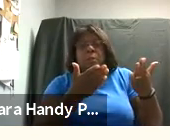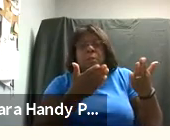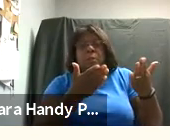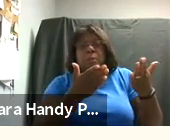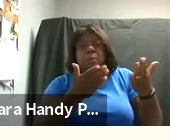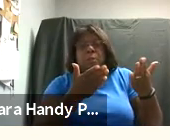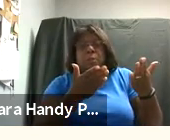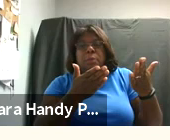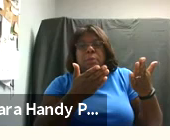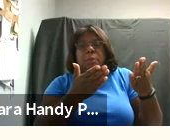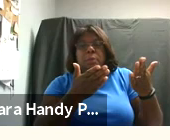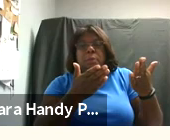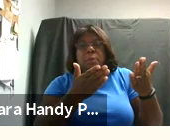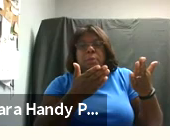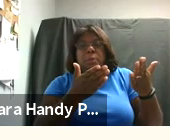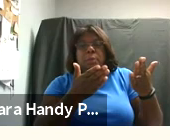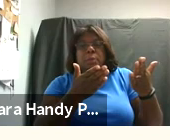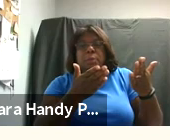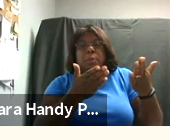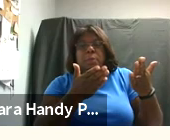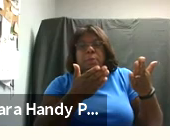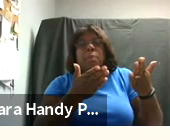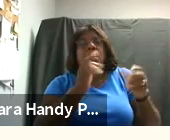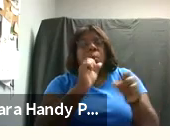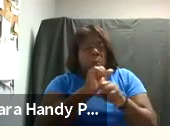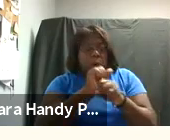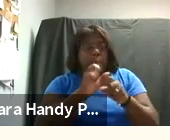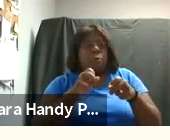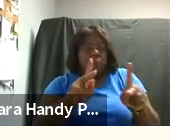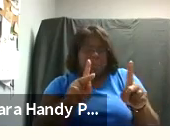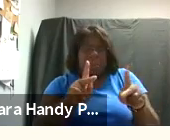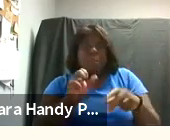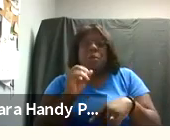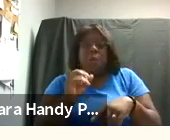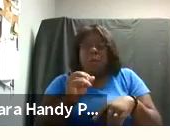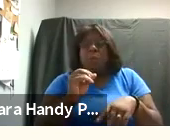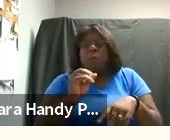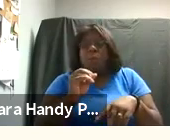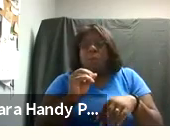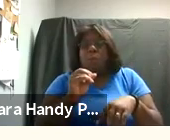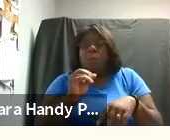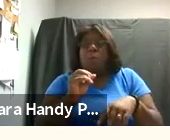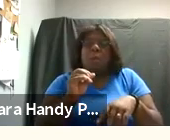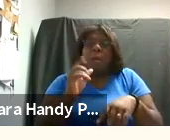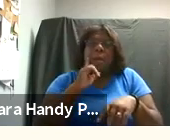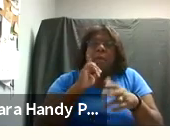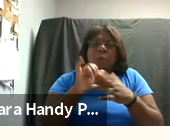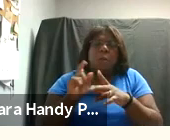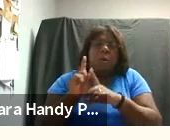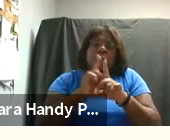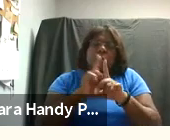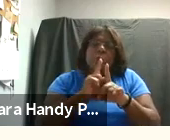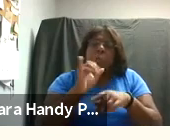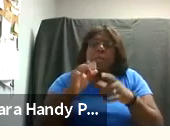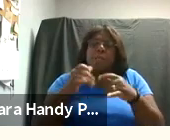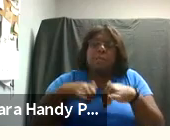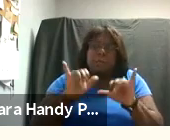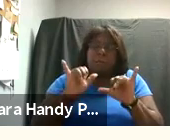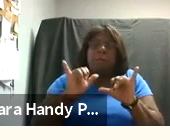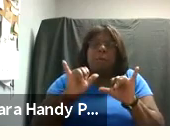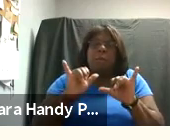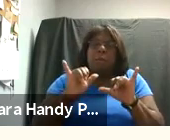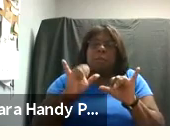know, in-house work opportunities. So I think they can also, I mean, we still can